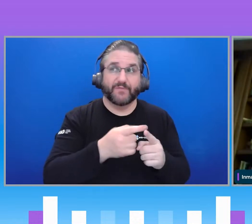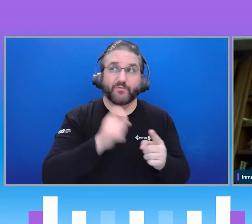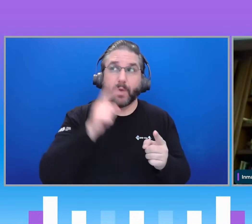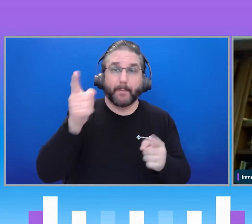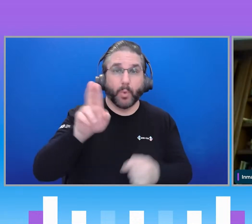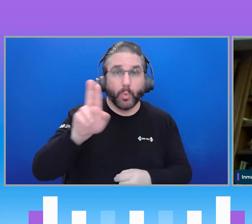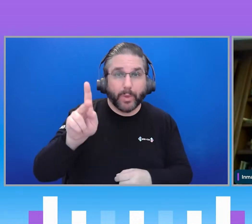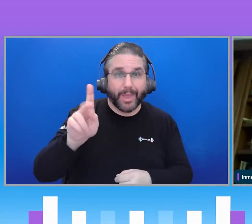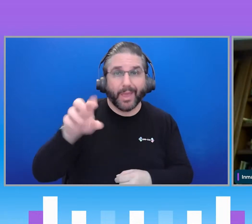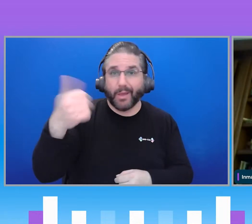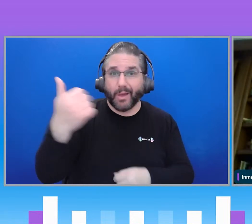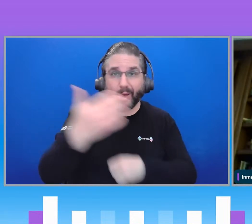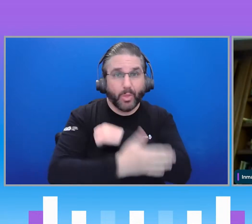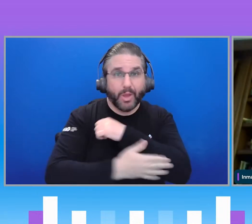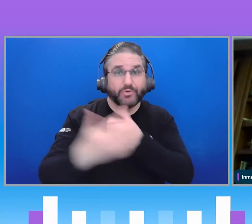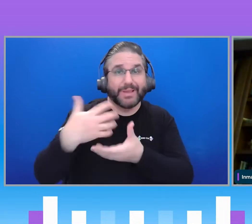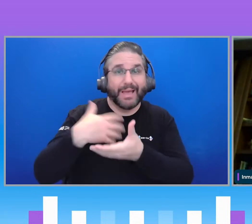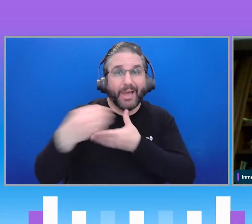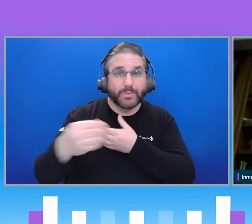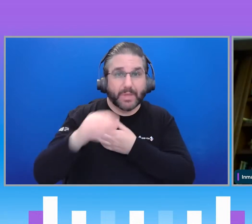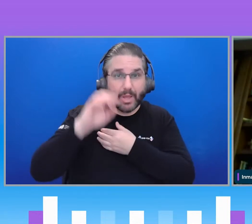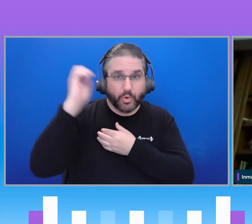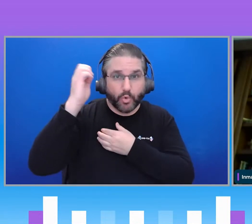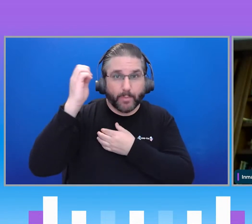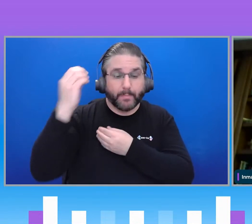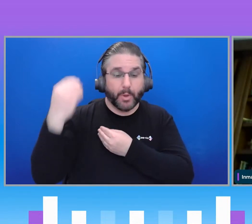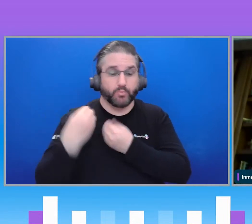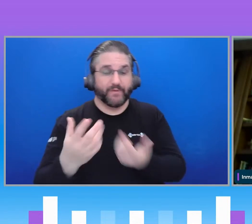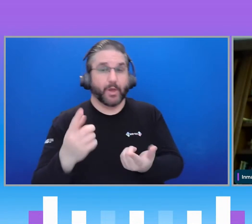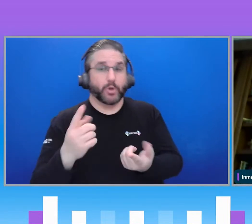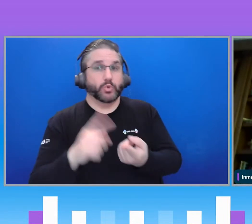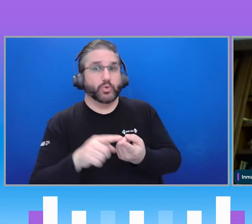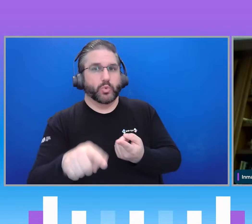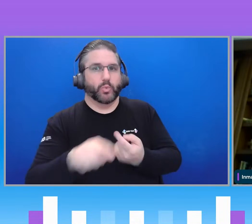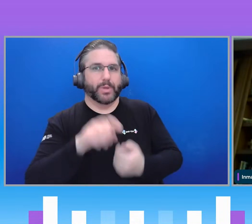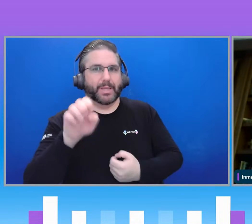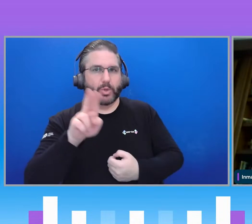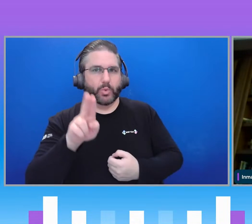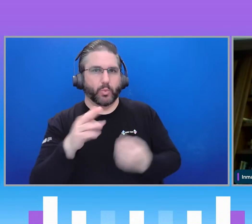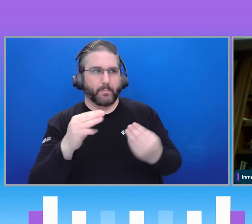world in the EU market, so when those services are delivered in the EU